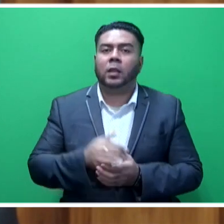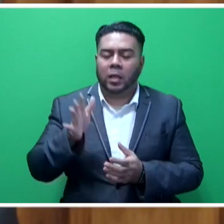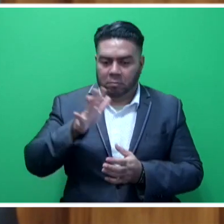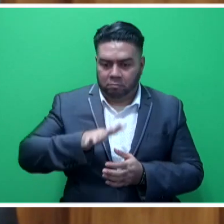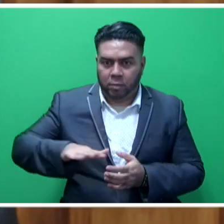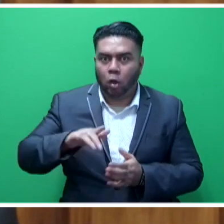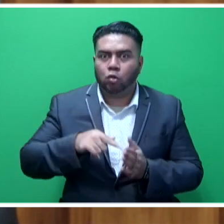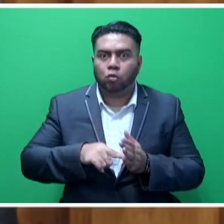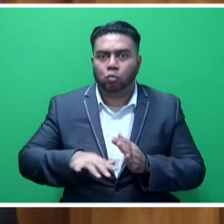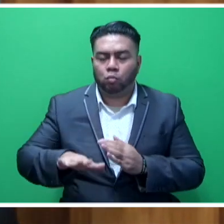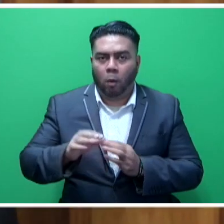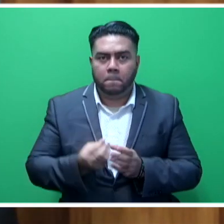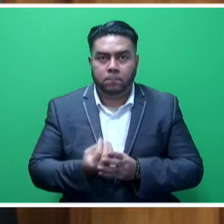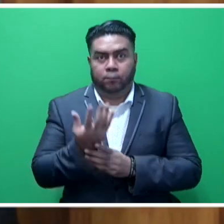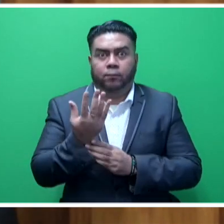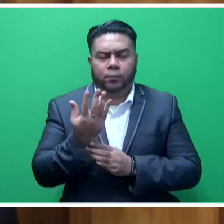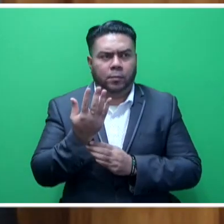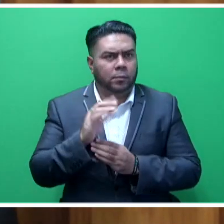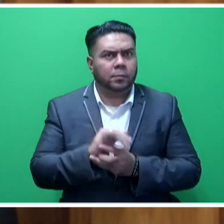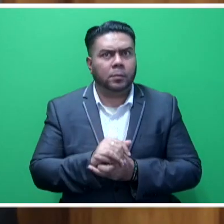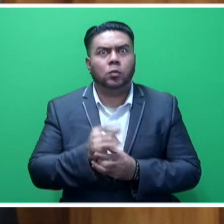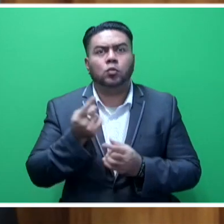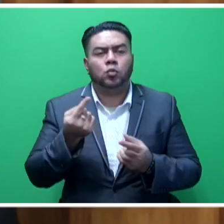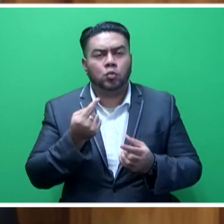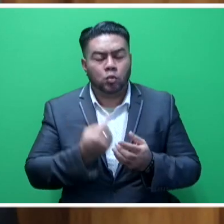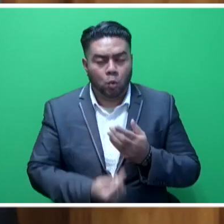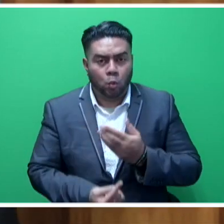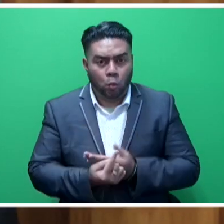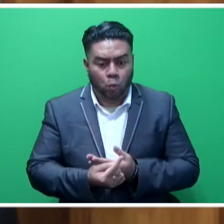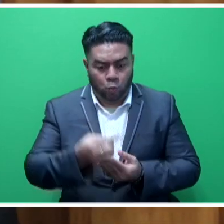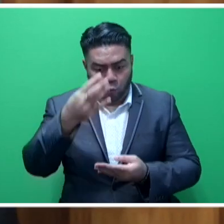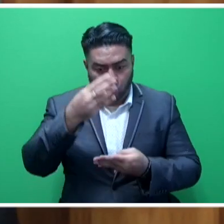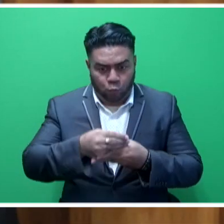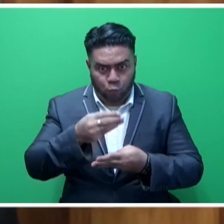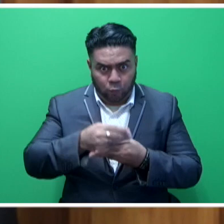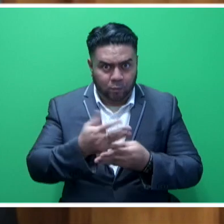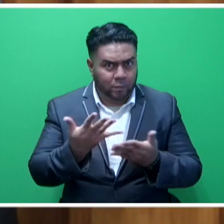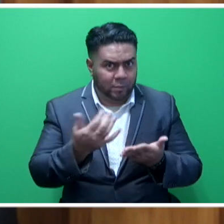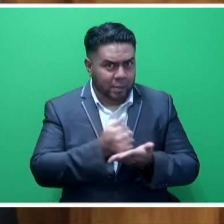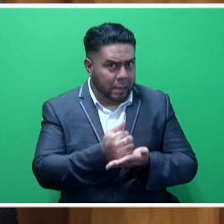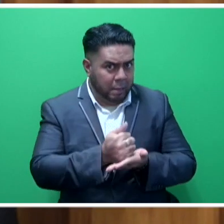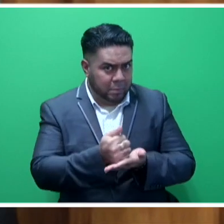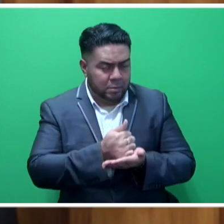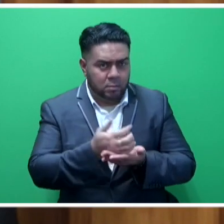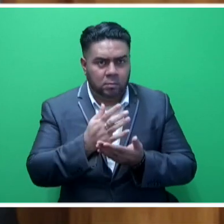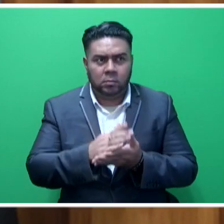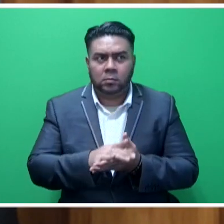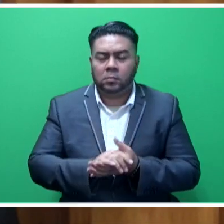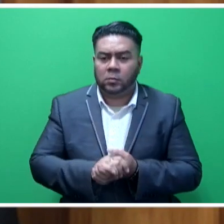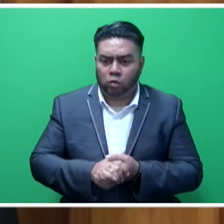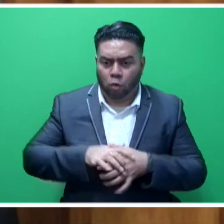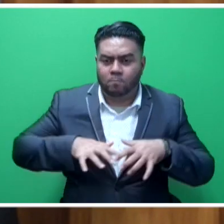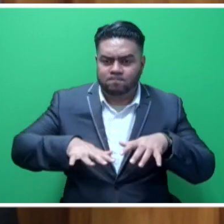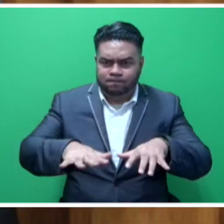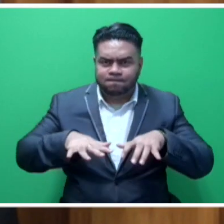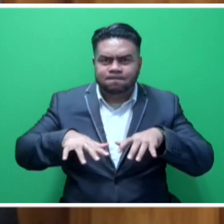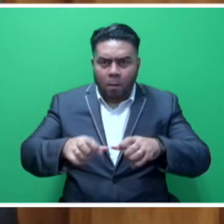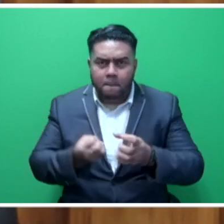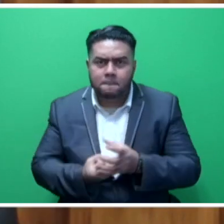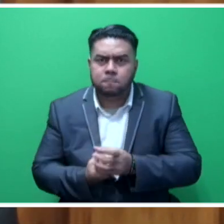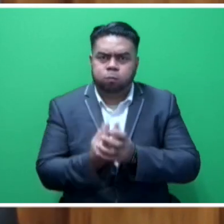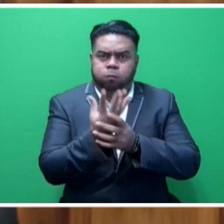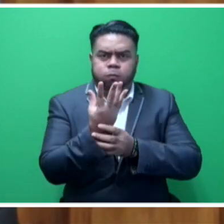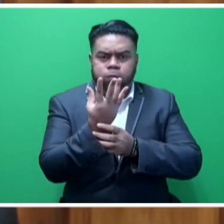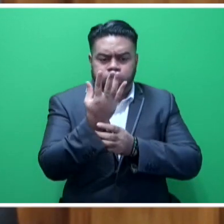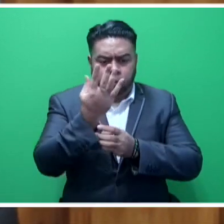volcano. And the initial statistics suggest that this violent explosion is